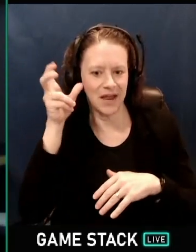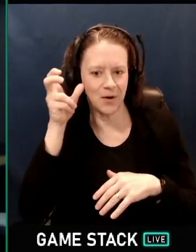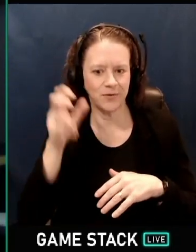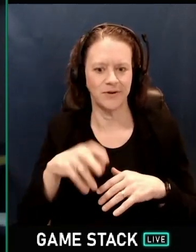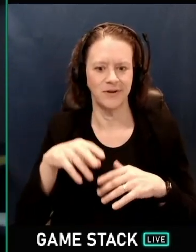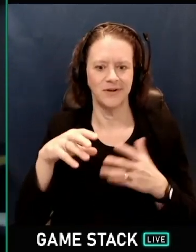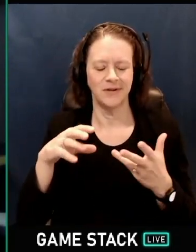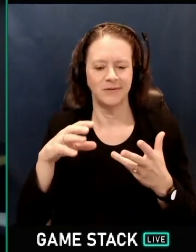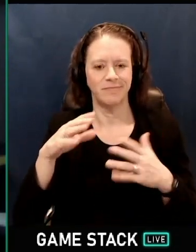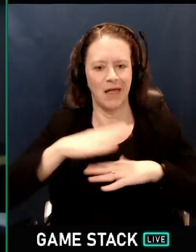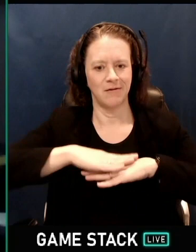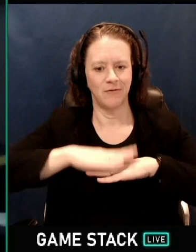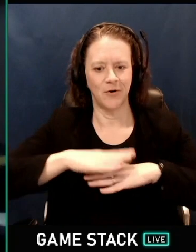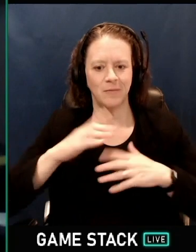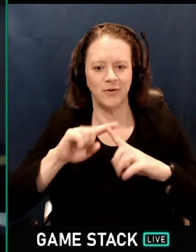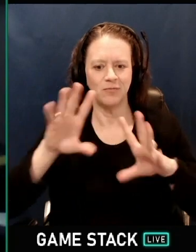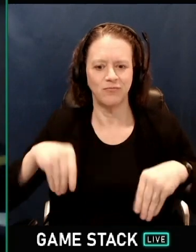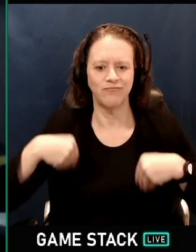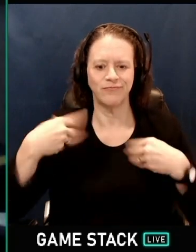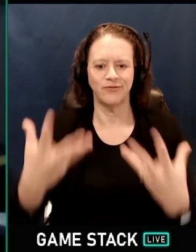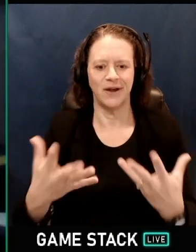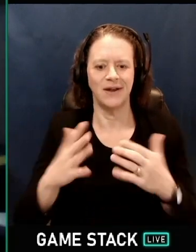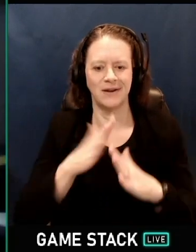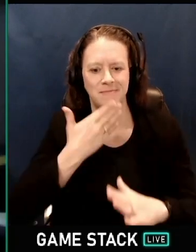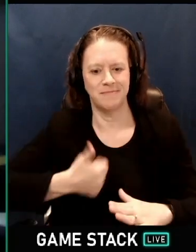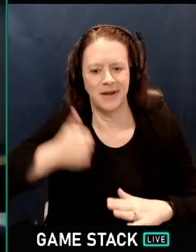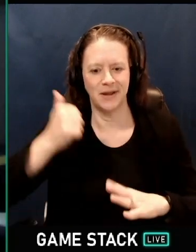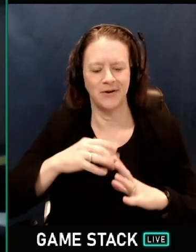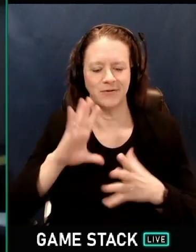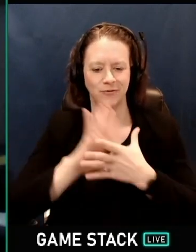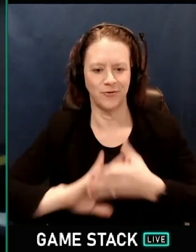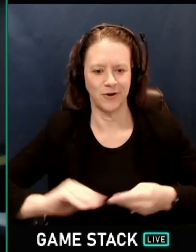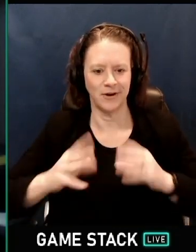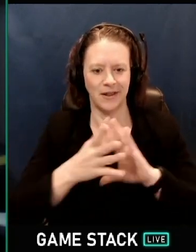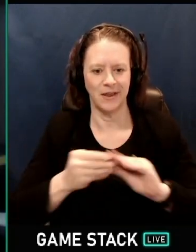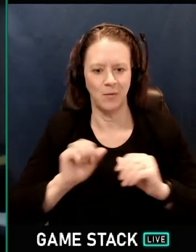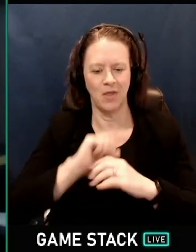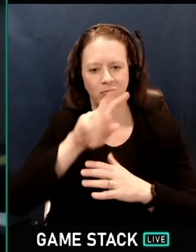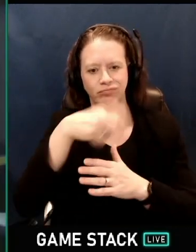and more immersive experiences through our audio content.